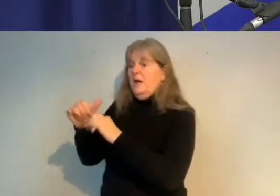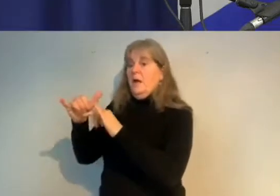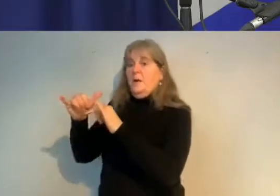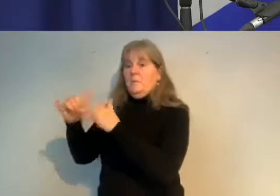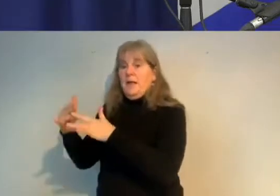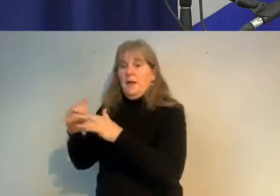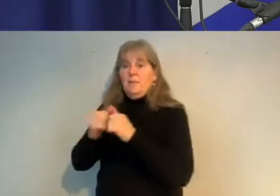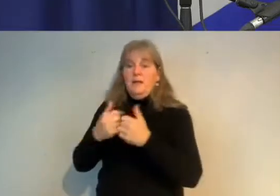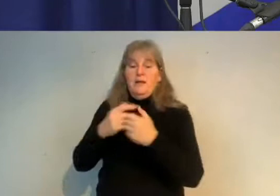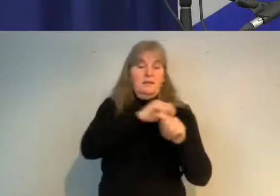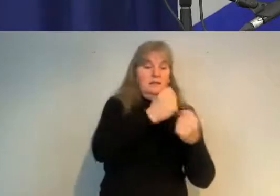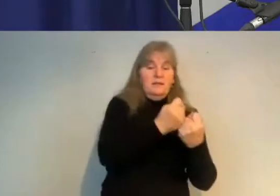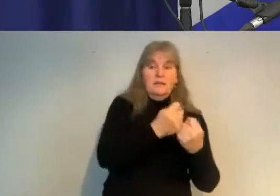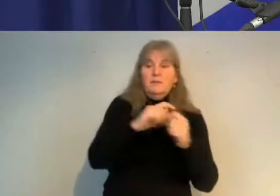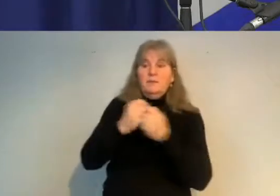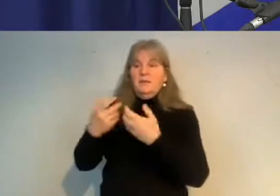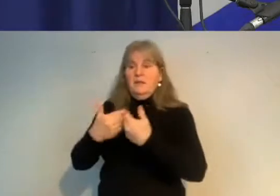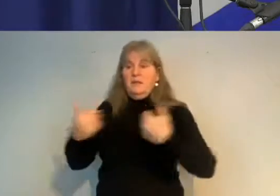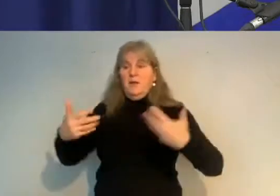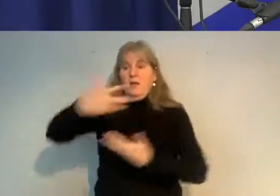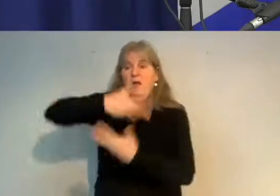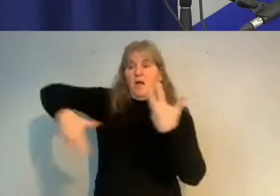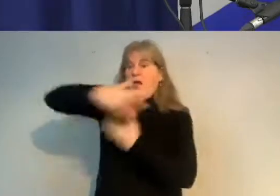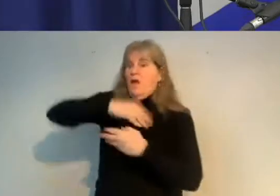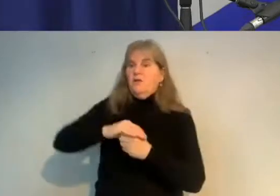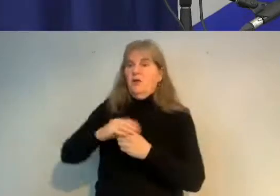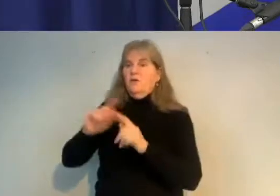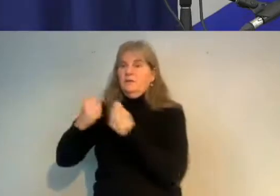no team play.